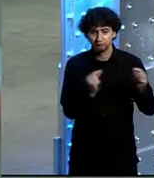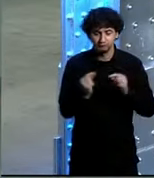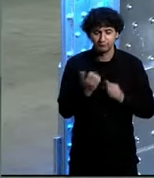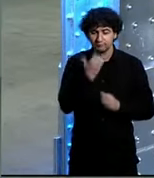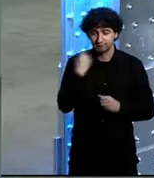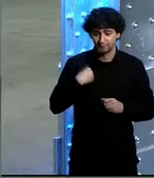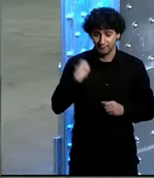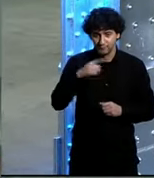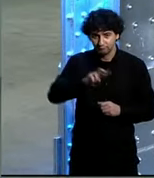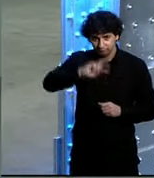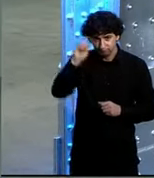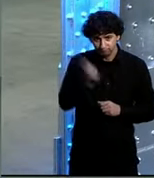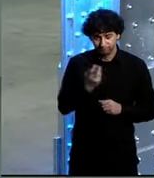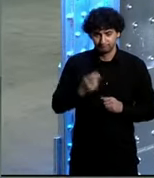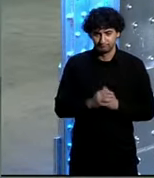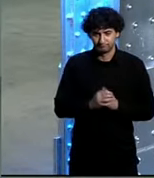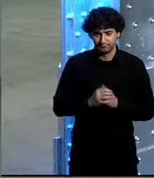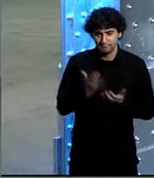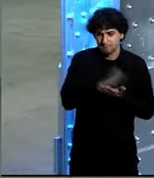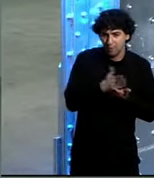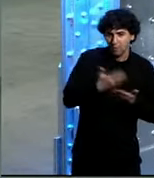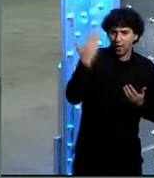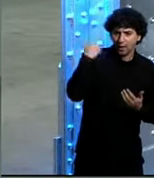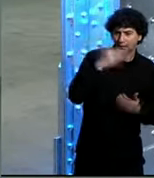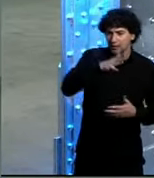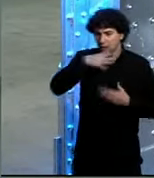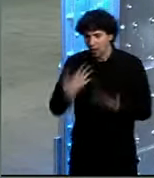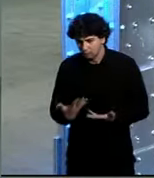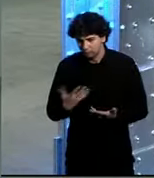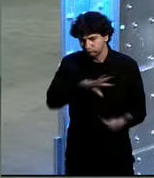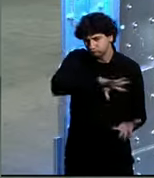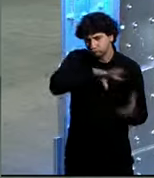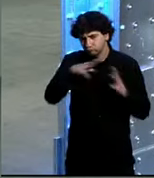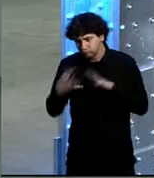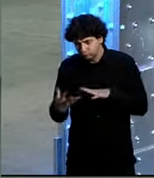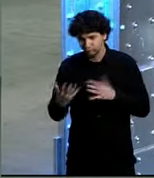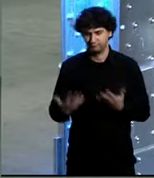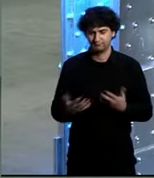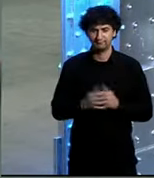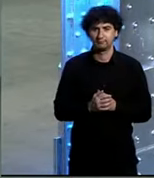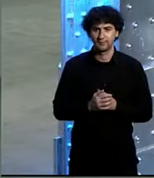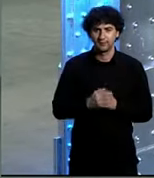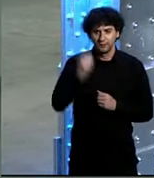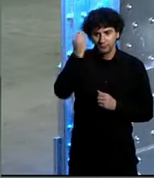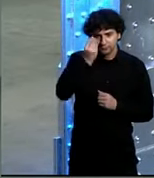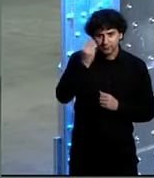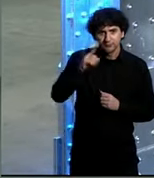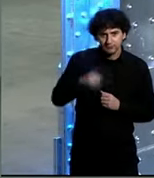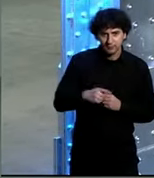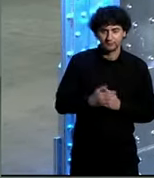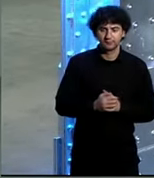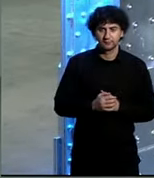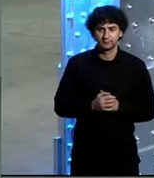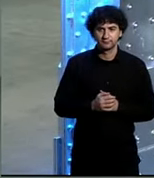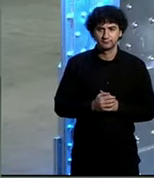Well, this roundtable is going to be about what has been going on with traditional media and the current media, and more modern media.